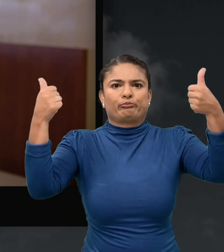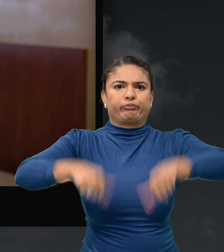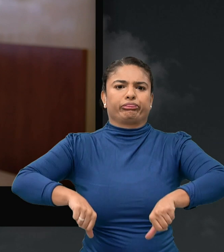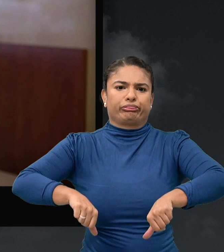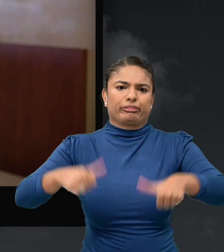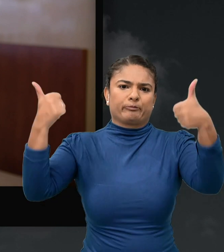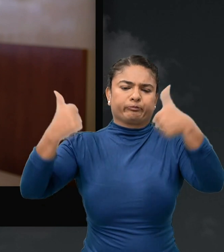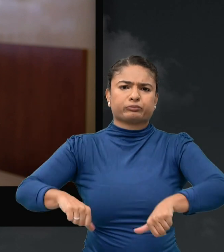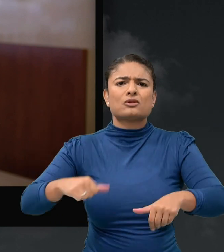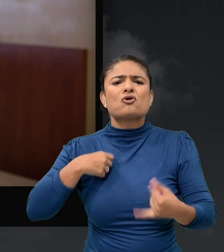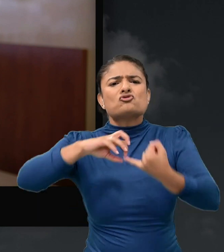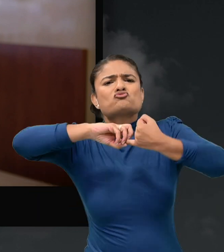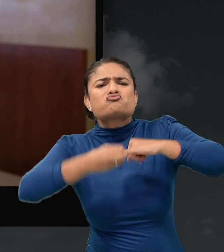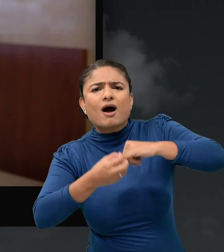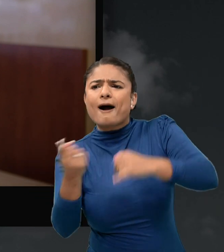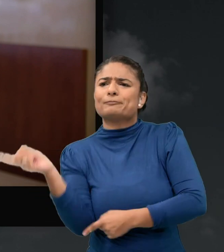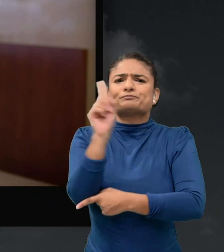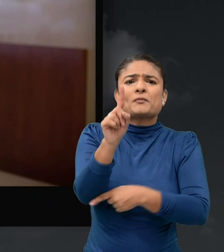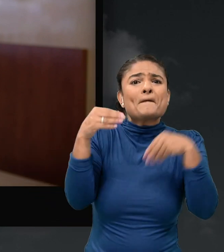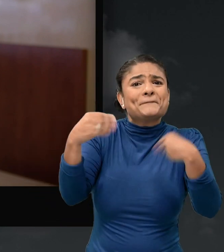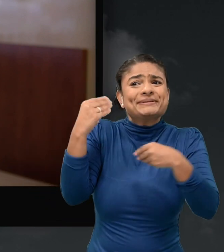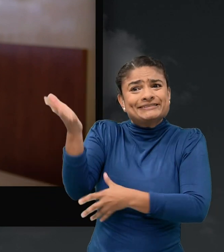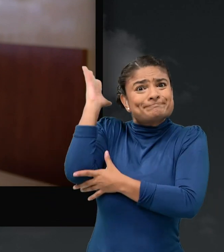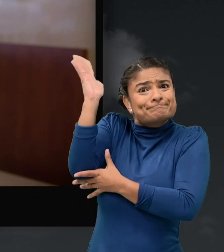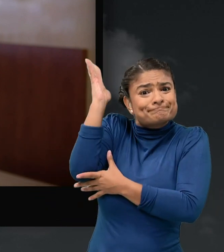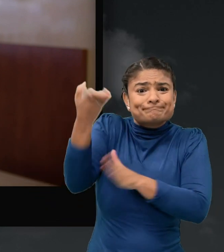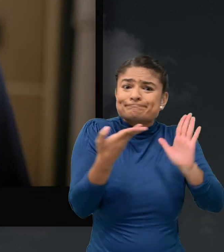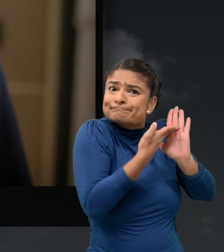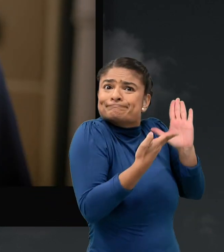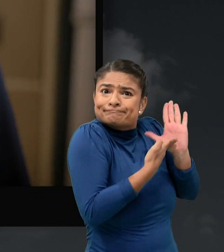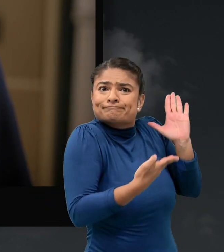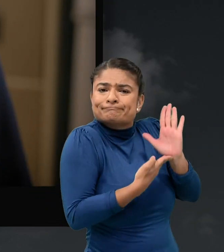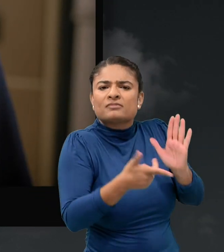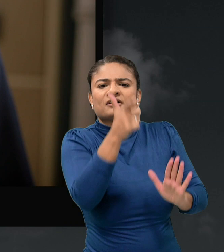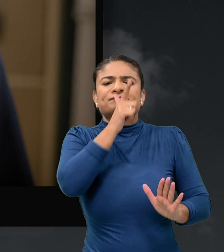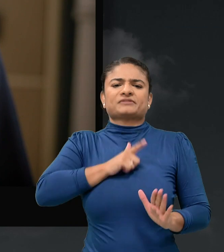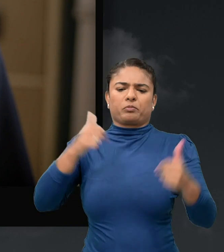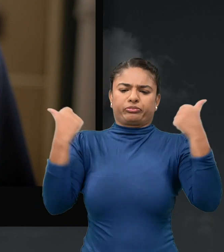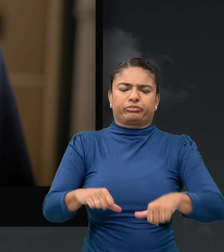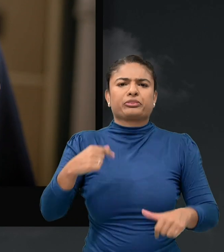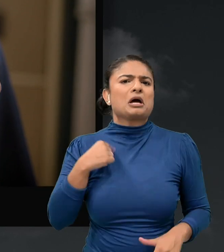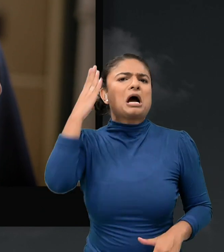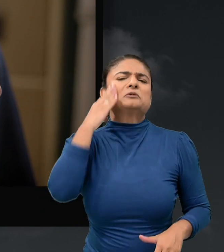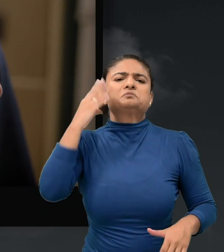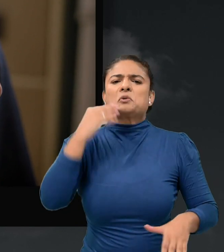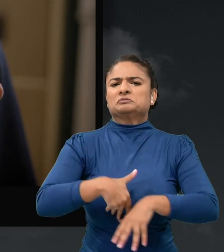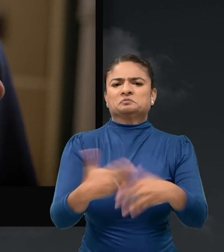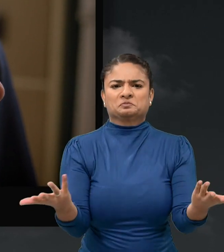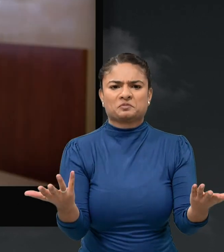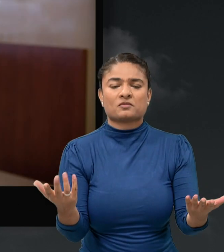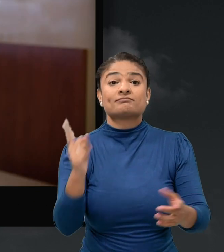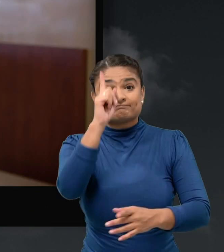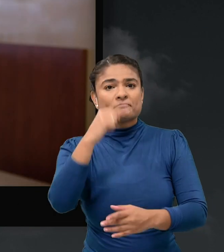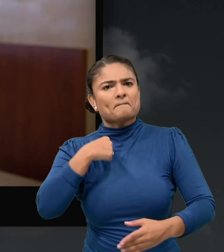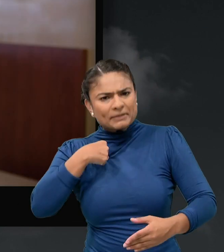kwala mnyako ha o re batla ba jwetsa ka kgwebo ya hao ba re cheba ha ona boiphihlelo ke